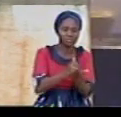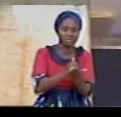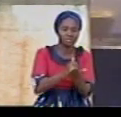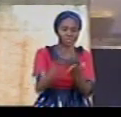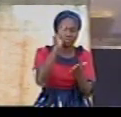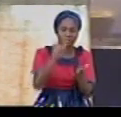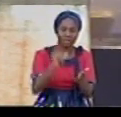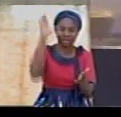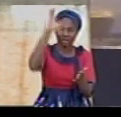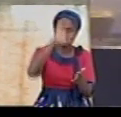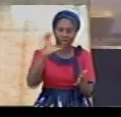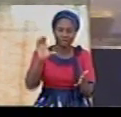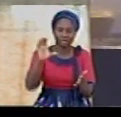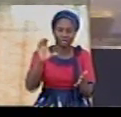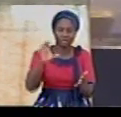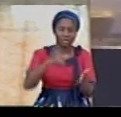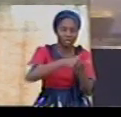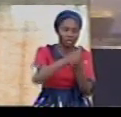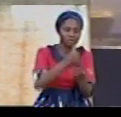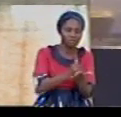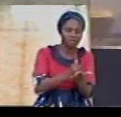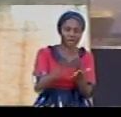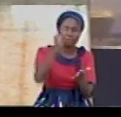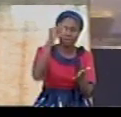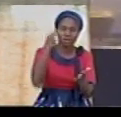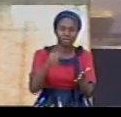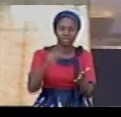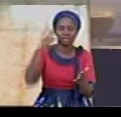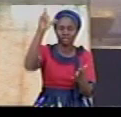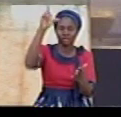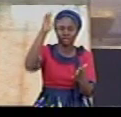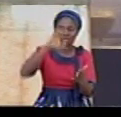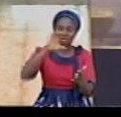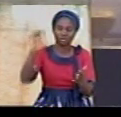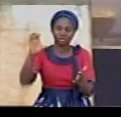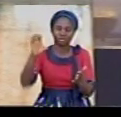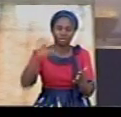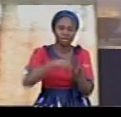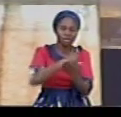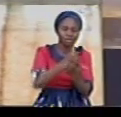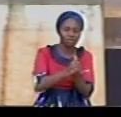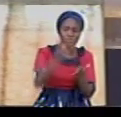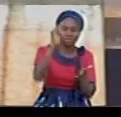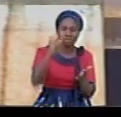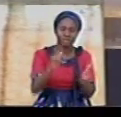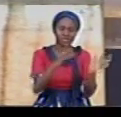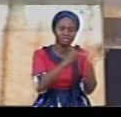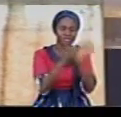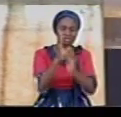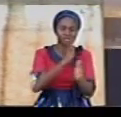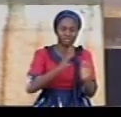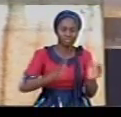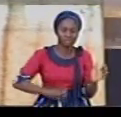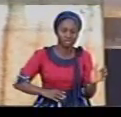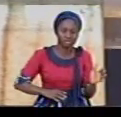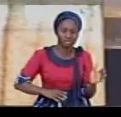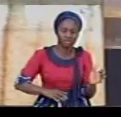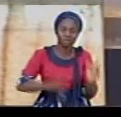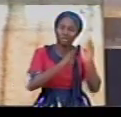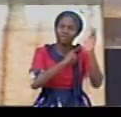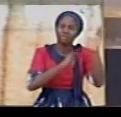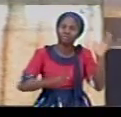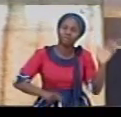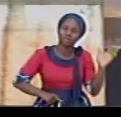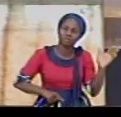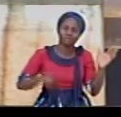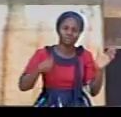Calvary, confirmed by the cross, confirmed by Jesus Christ. Lord, we